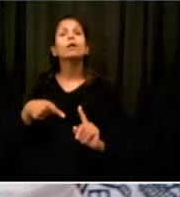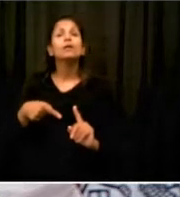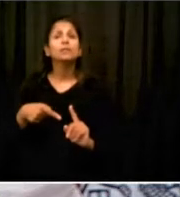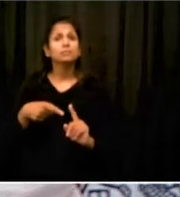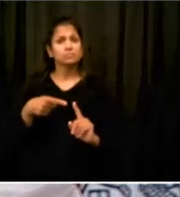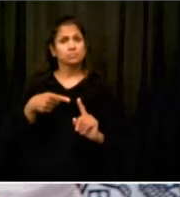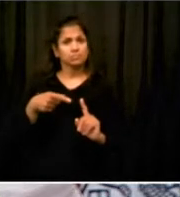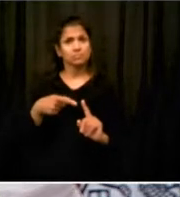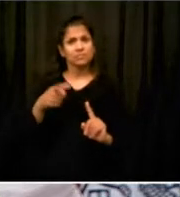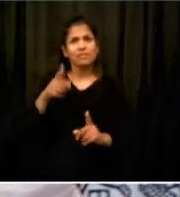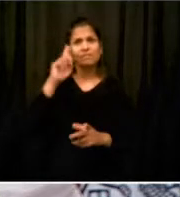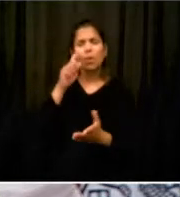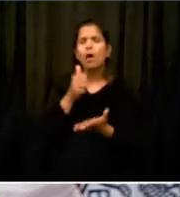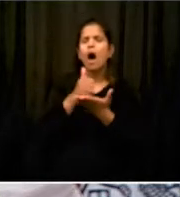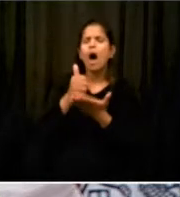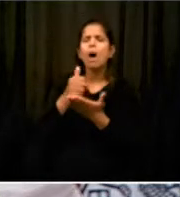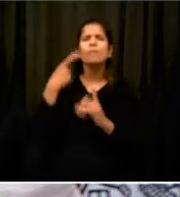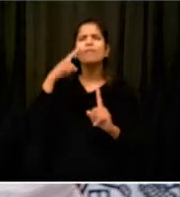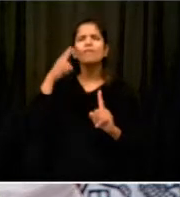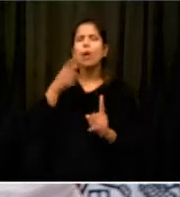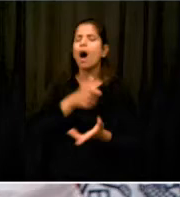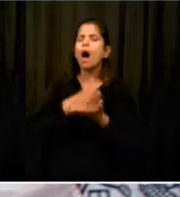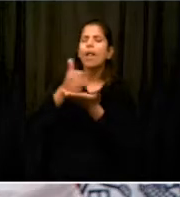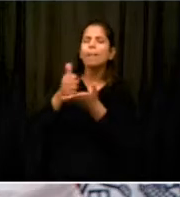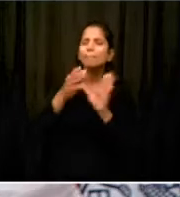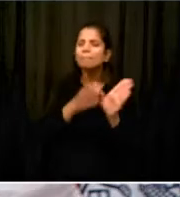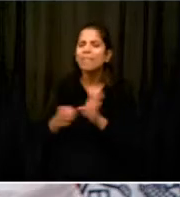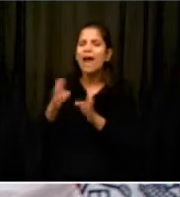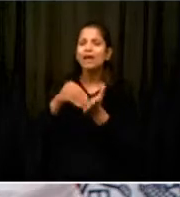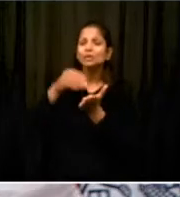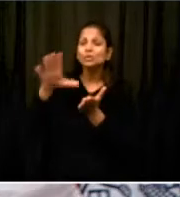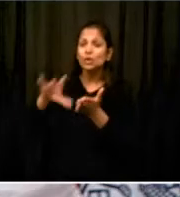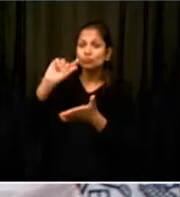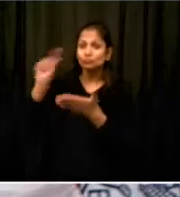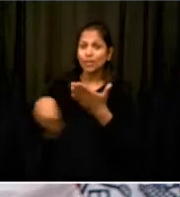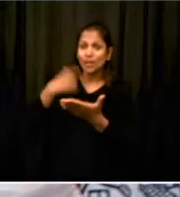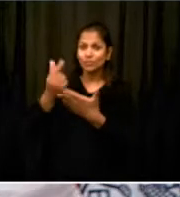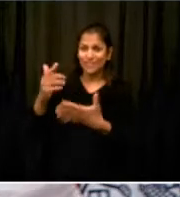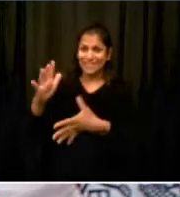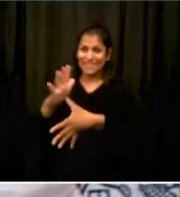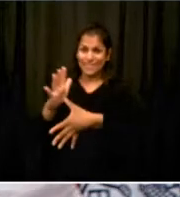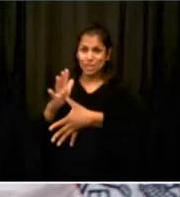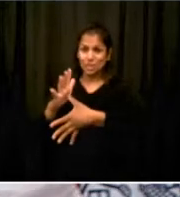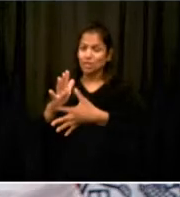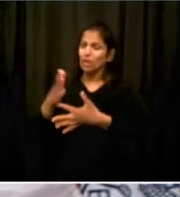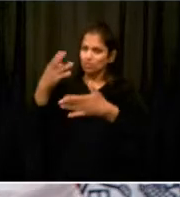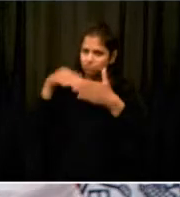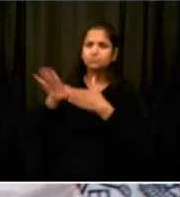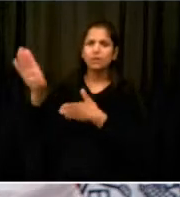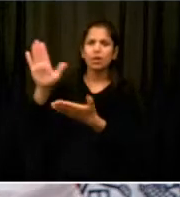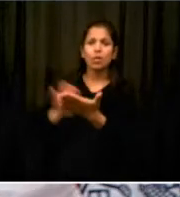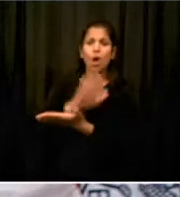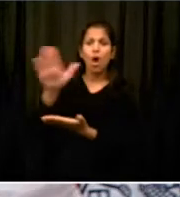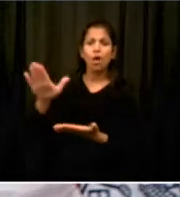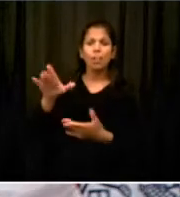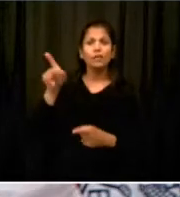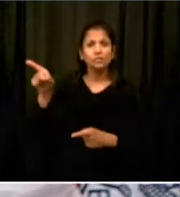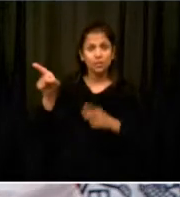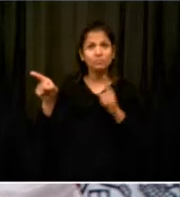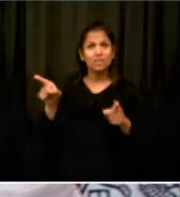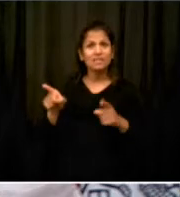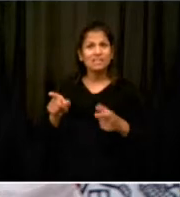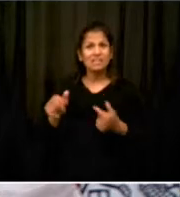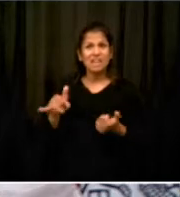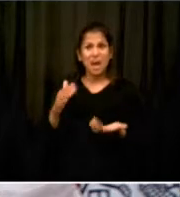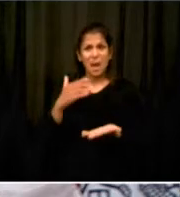that could be revived, or does the fiscal situation dictate it has to be cut? Yeah, Rich, there's a lot of different pieces at